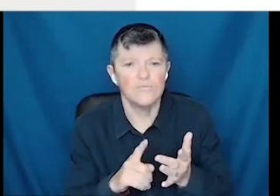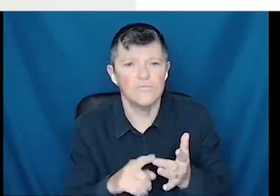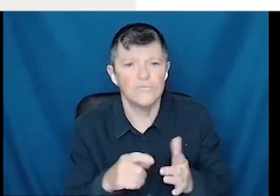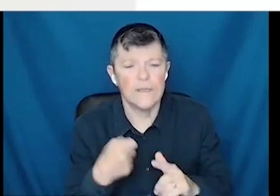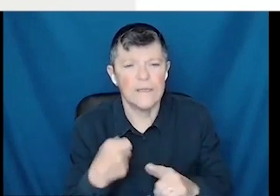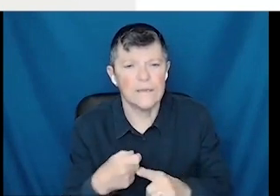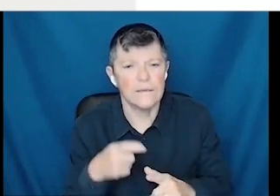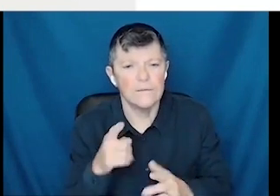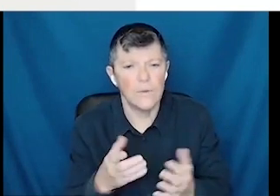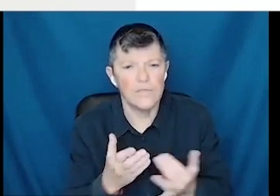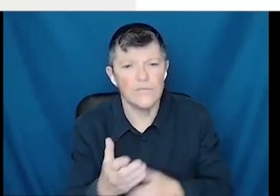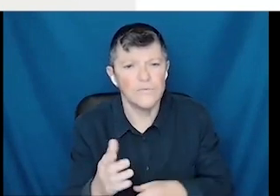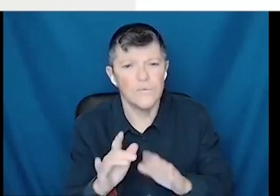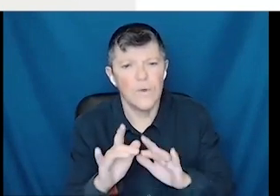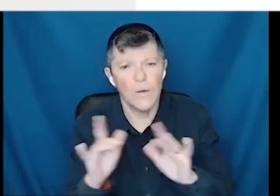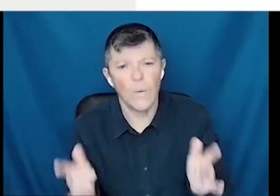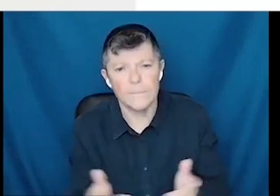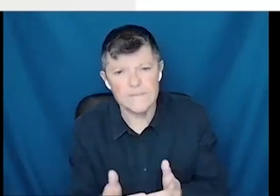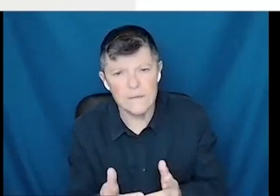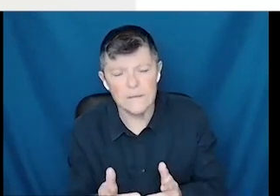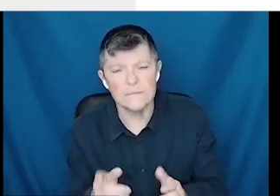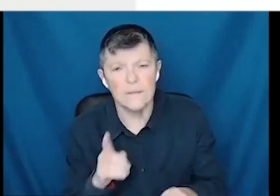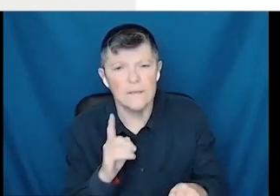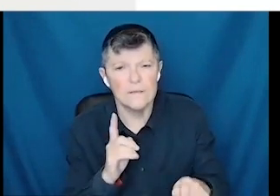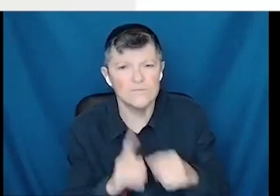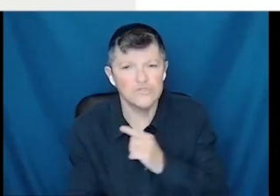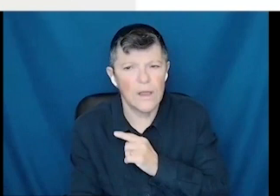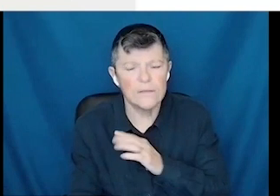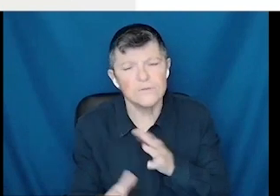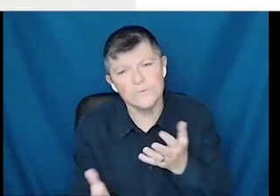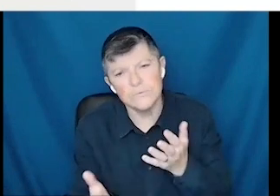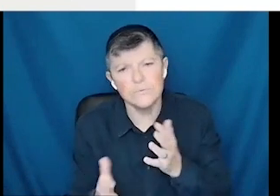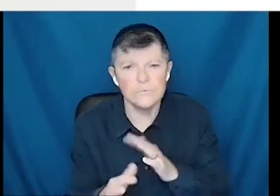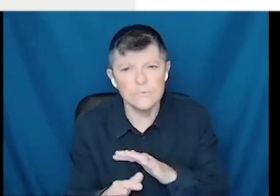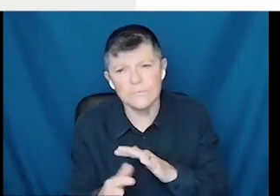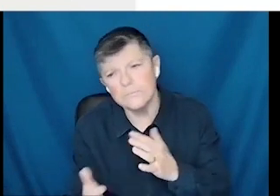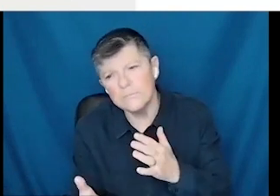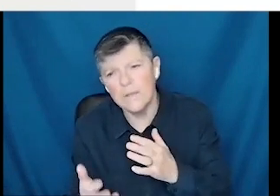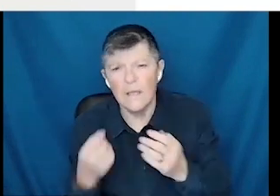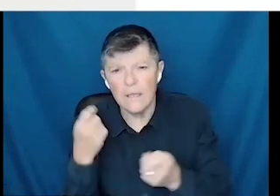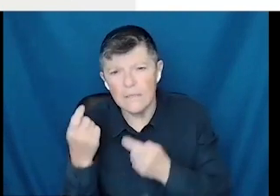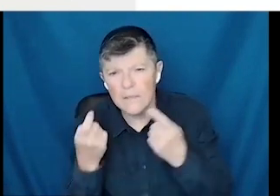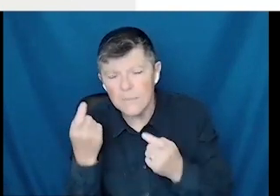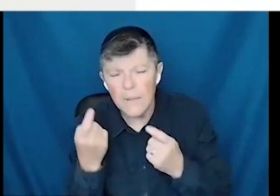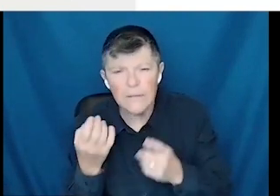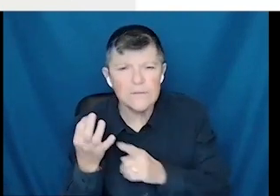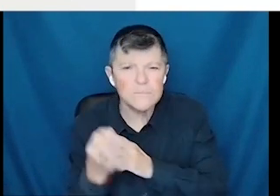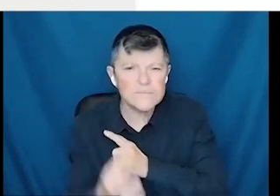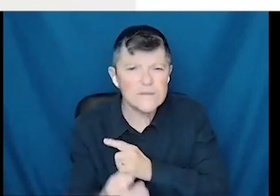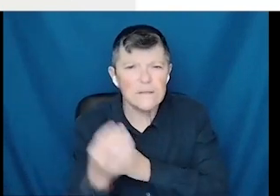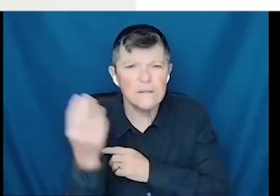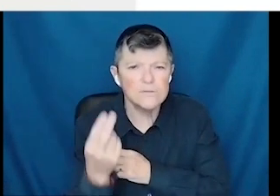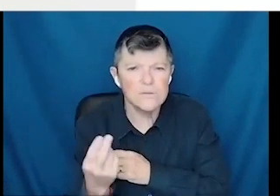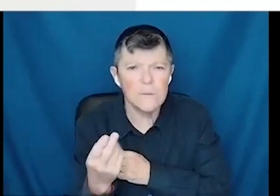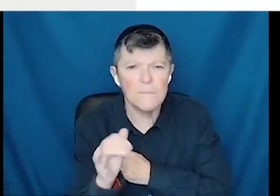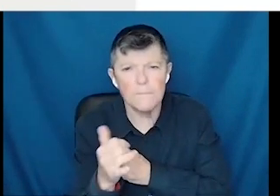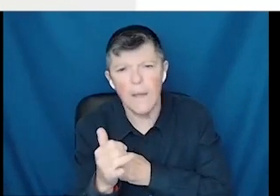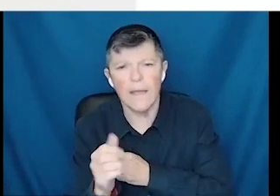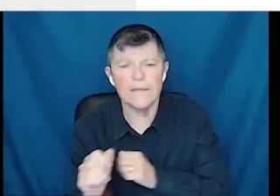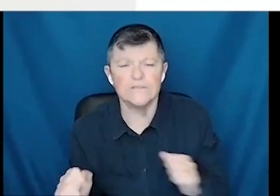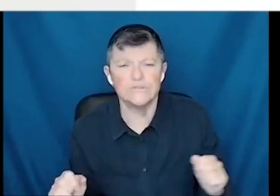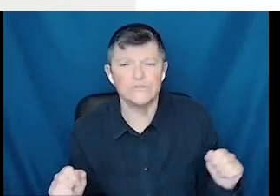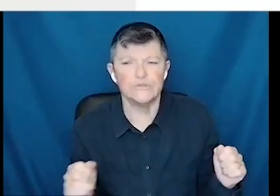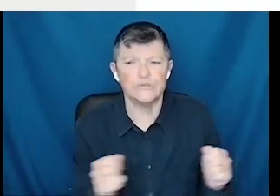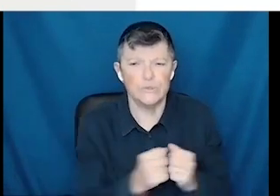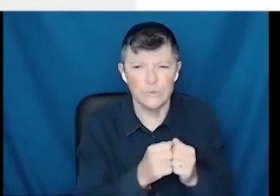like website and tried to kind of think about a particular artist who might suit the